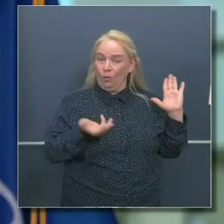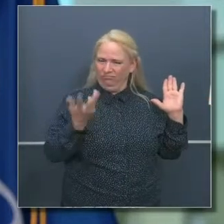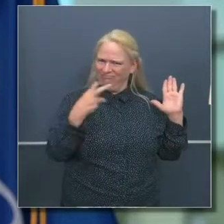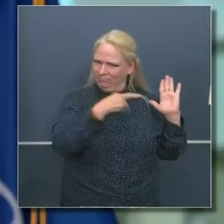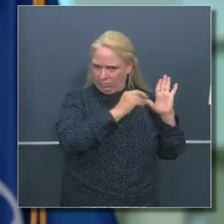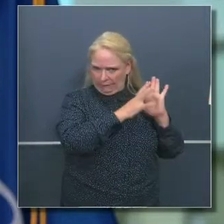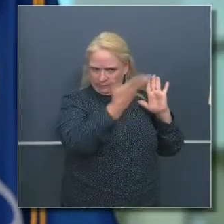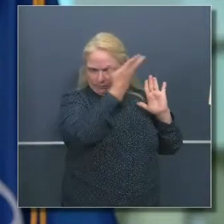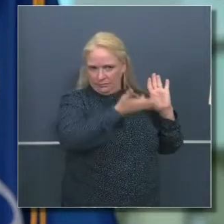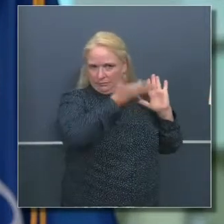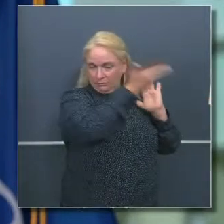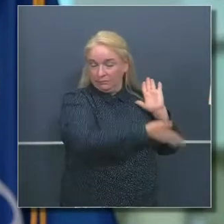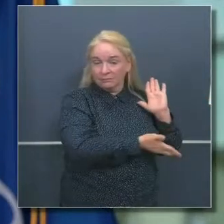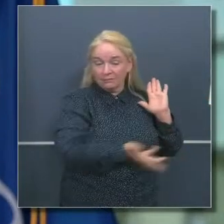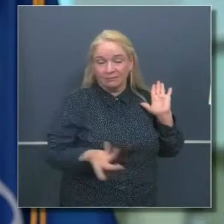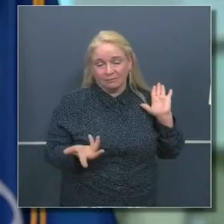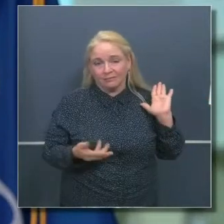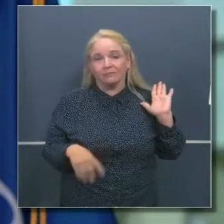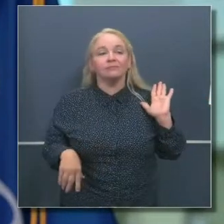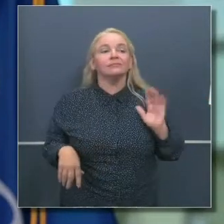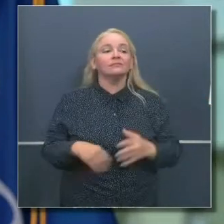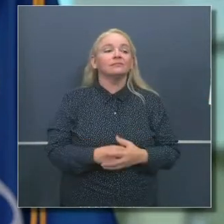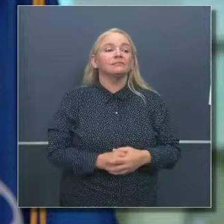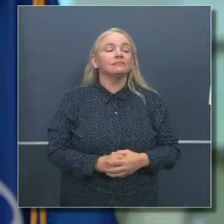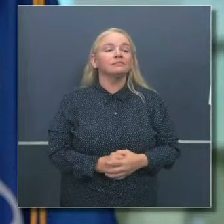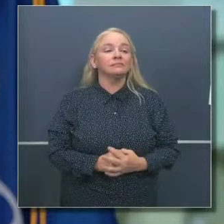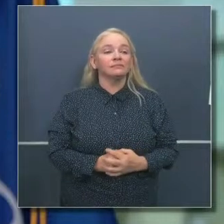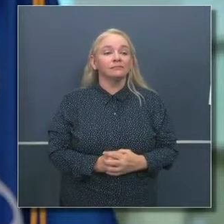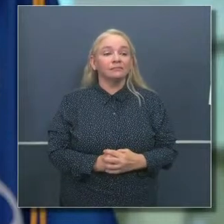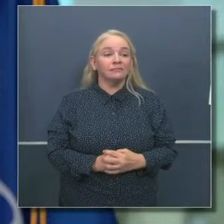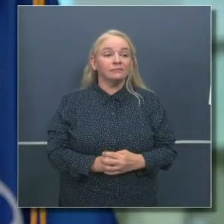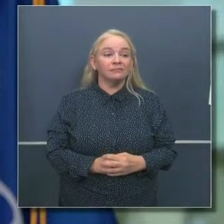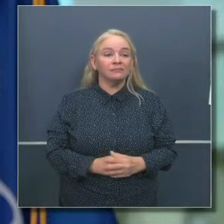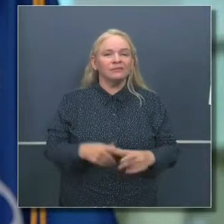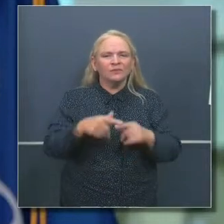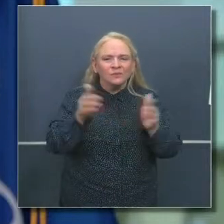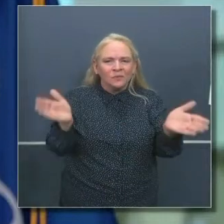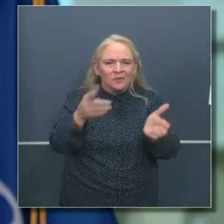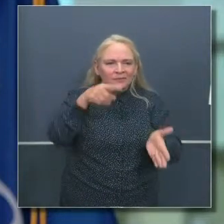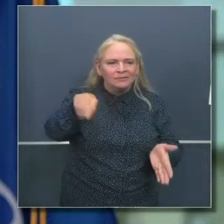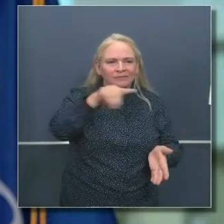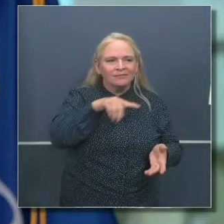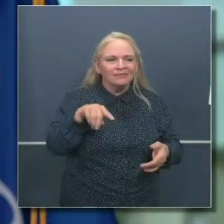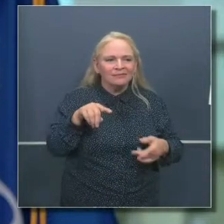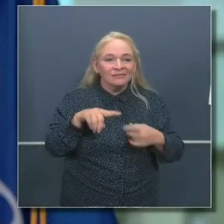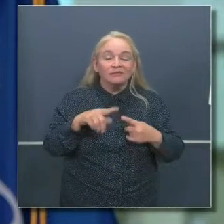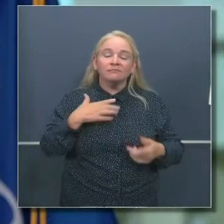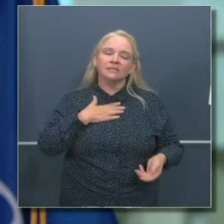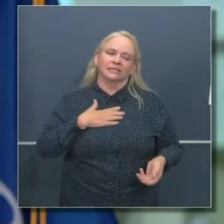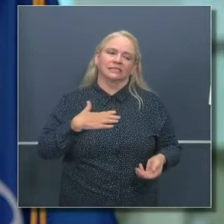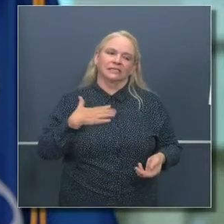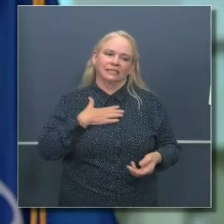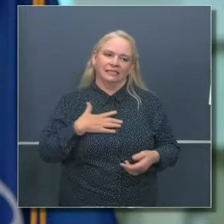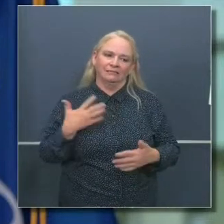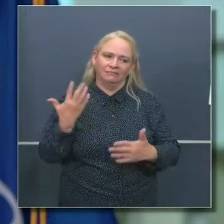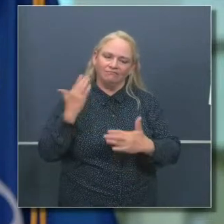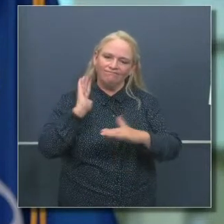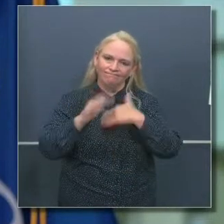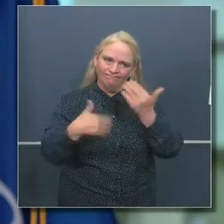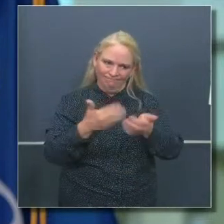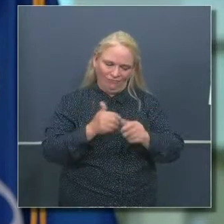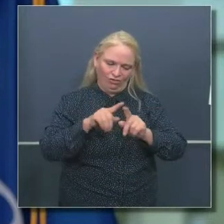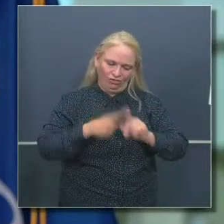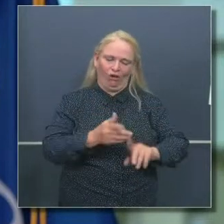provided us this morning to advance the spirit and the letter of the mandate that we announced yesterday that should